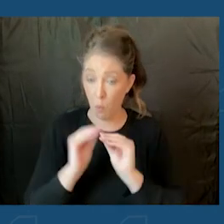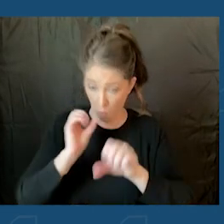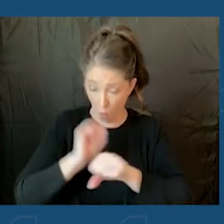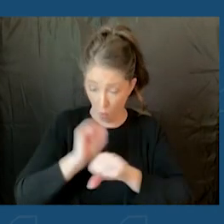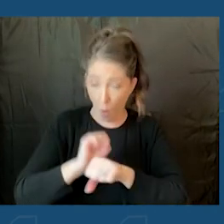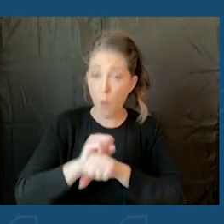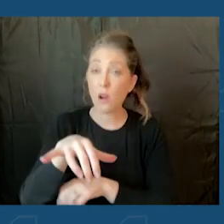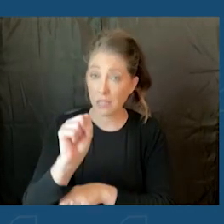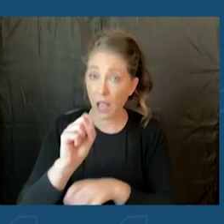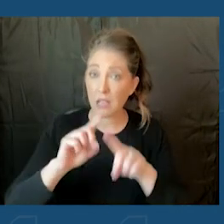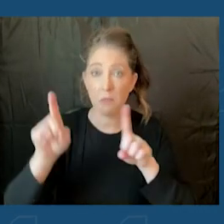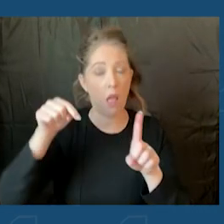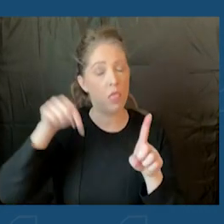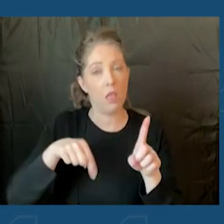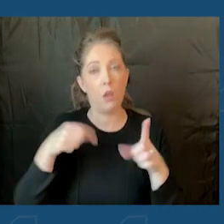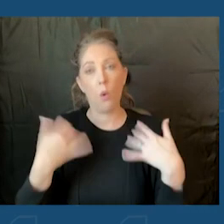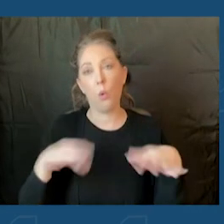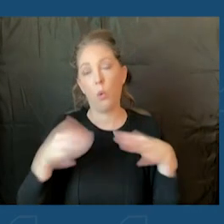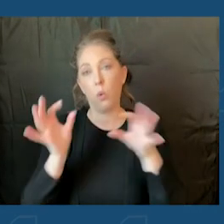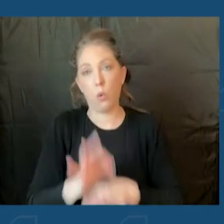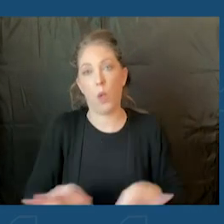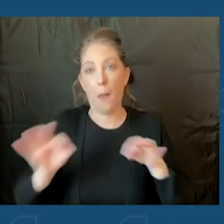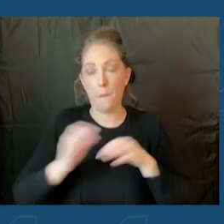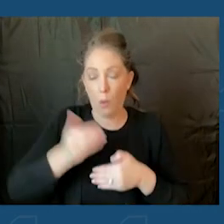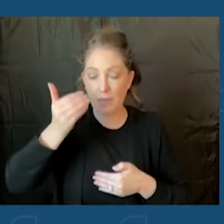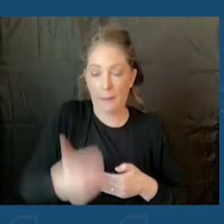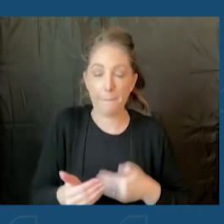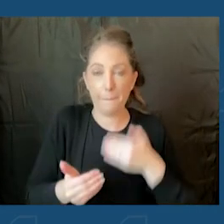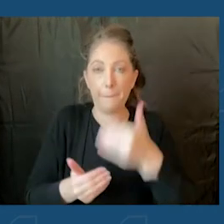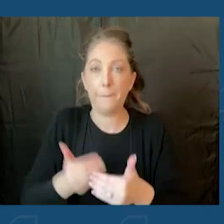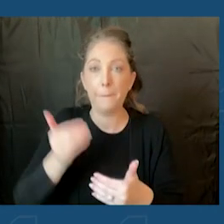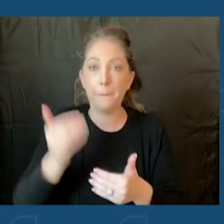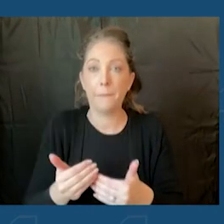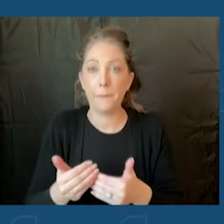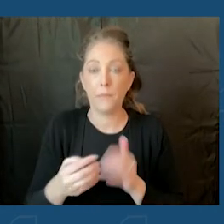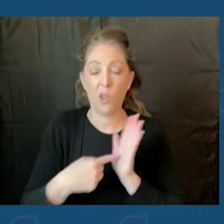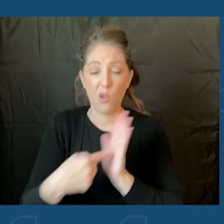but this is an important milestone, one that shows that common